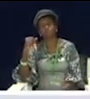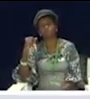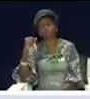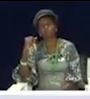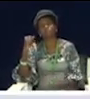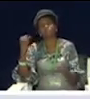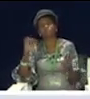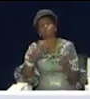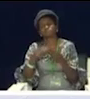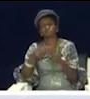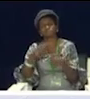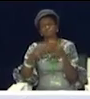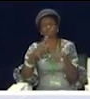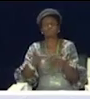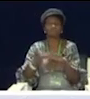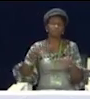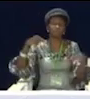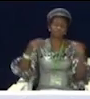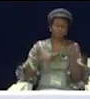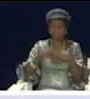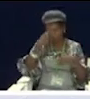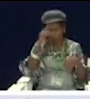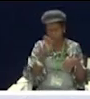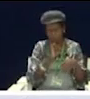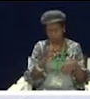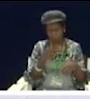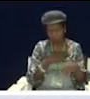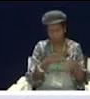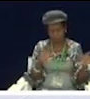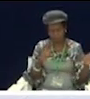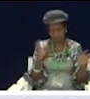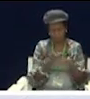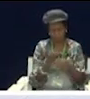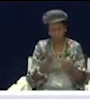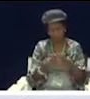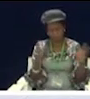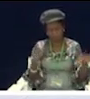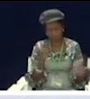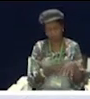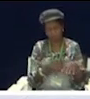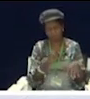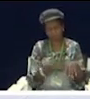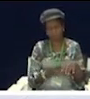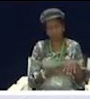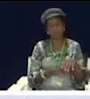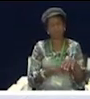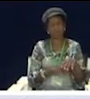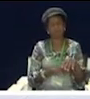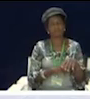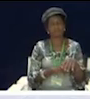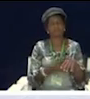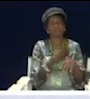Now I want to go on a deeper note because my children have taken a lot of time,